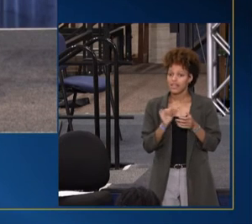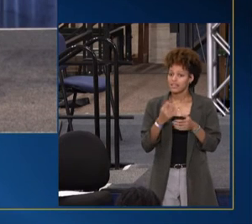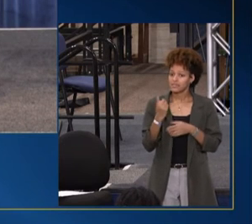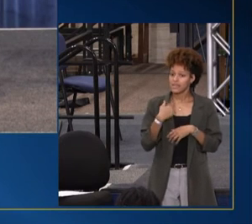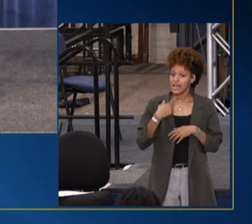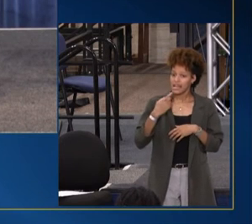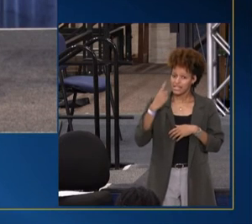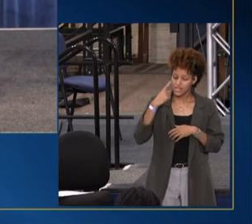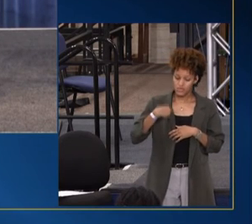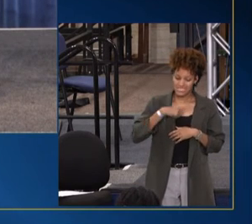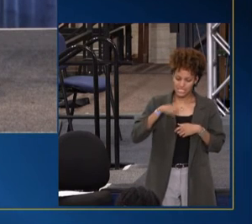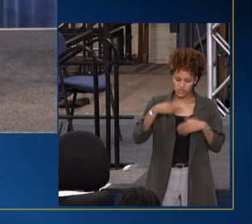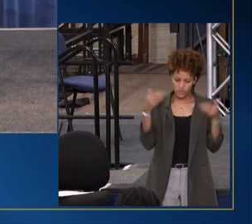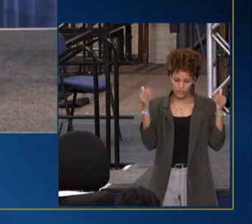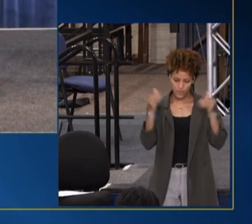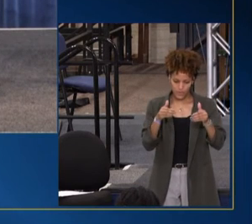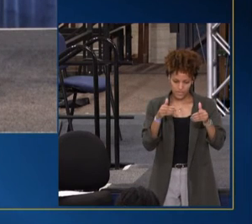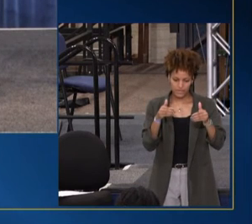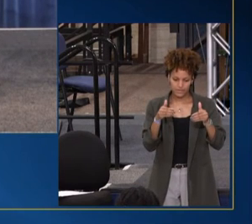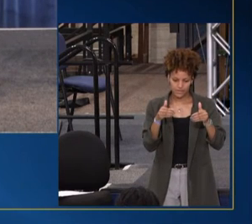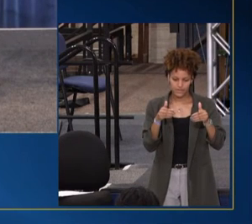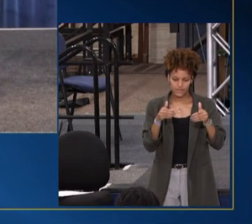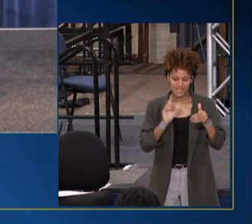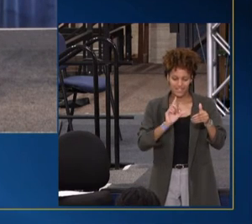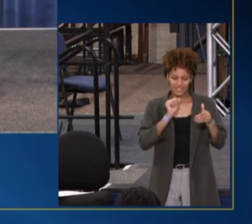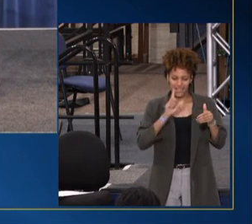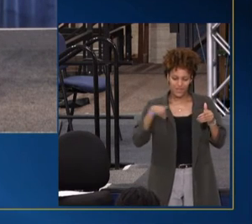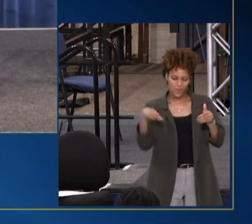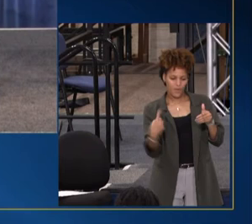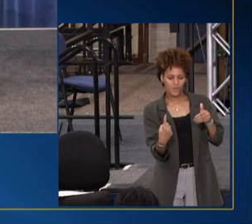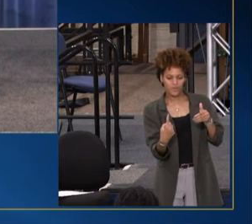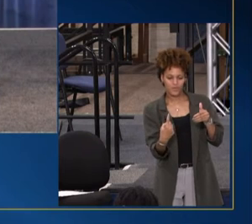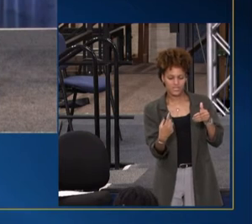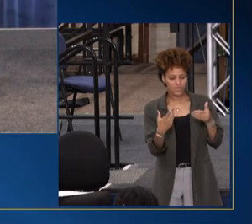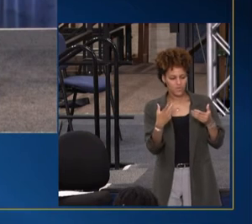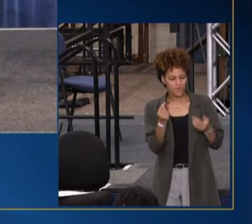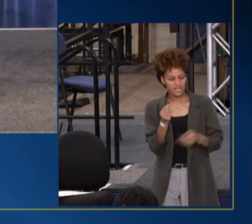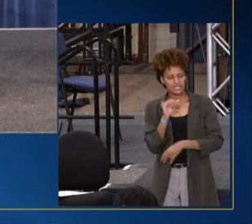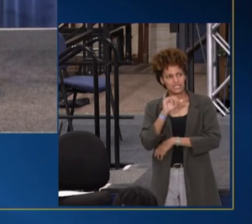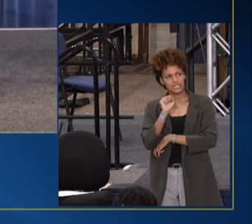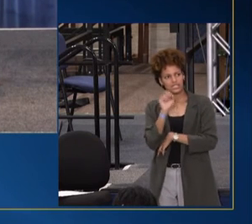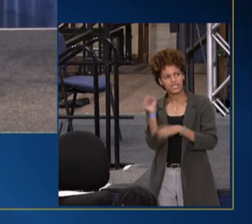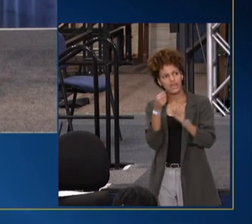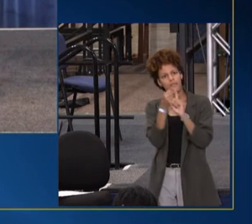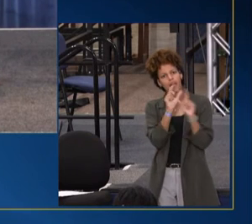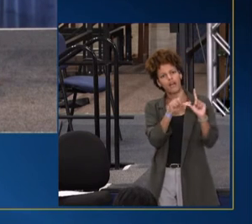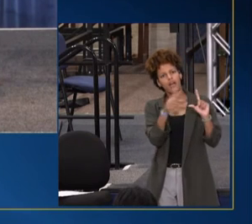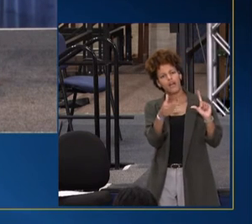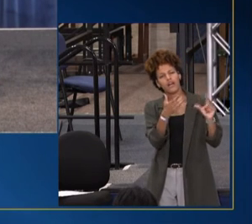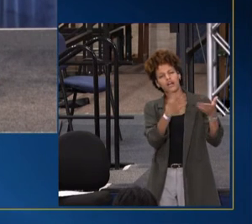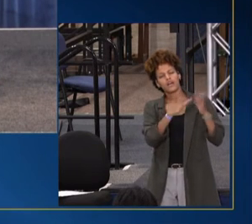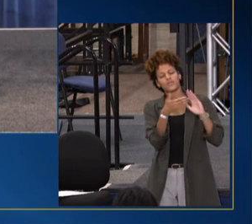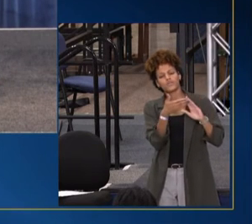really think we need to pay attention to. It's not just what is affecting LGBTQ